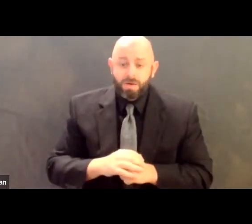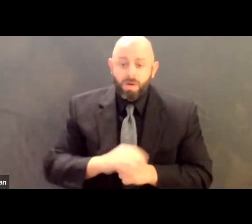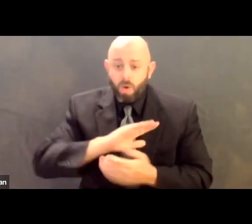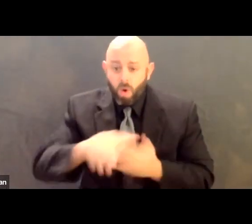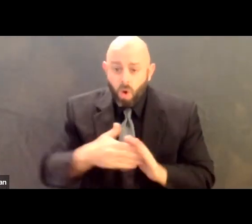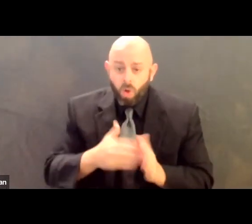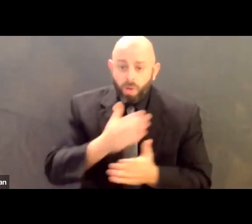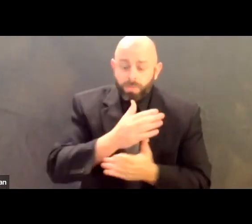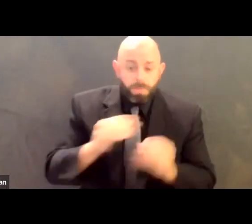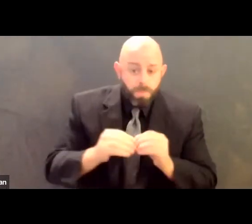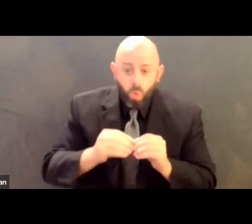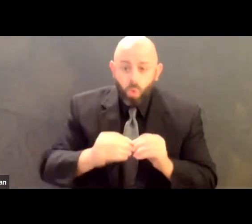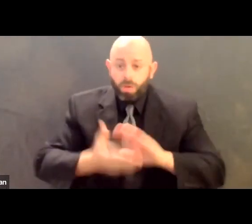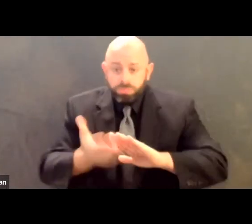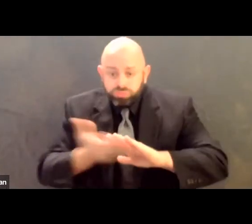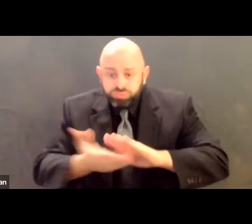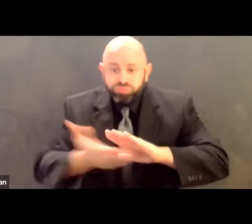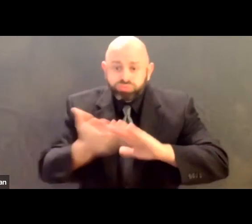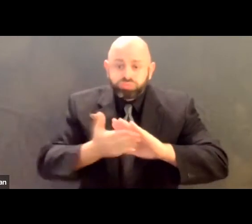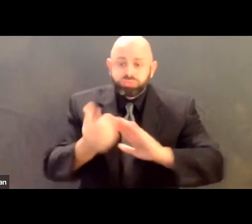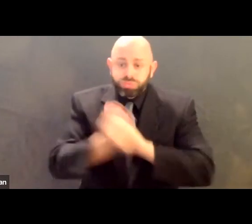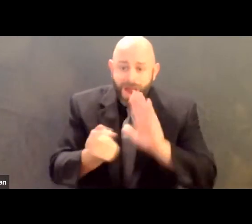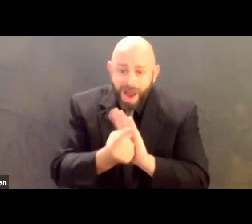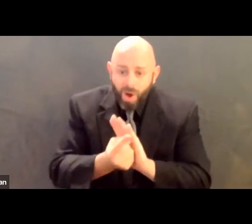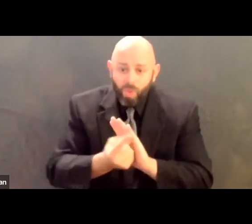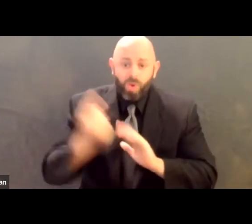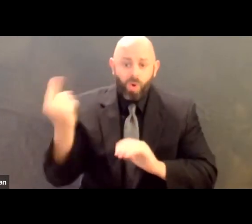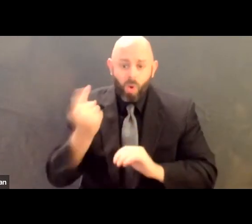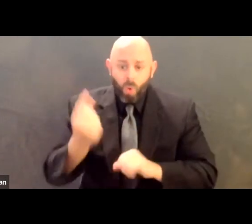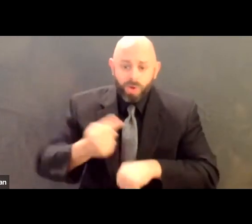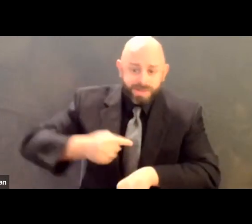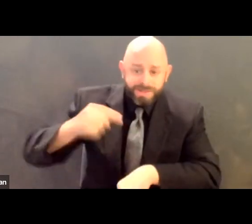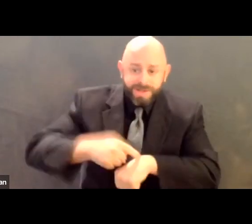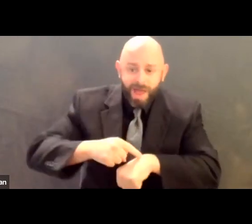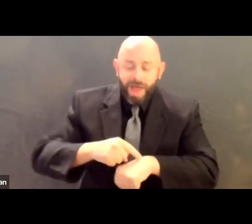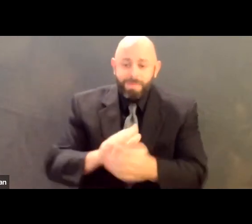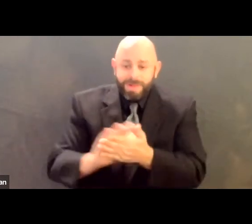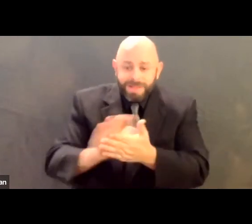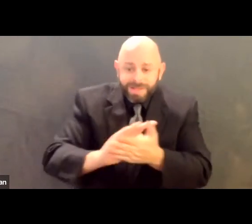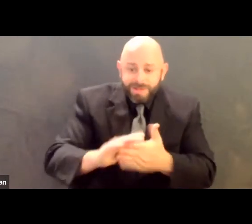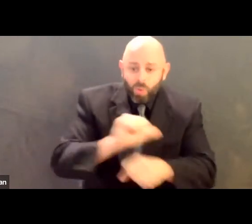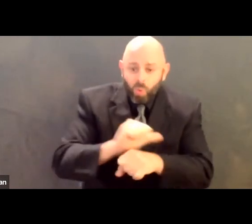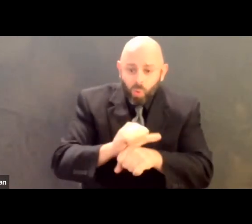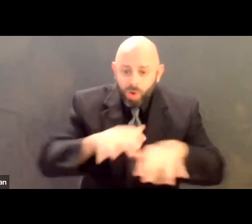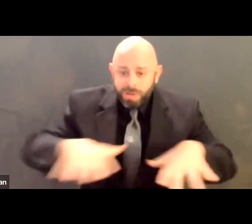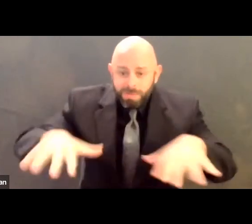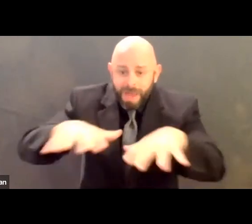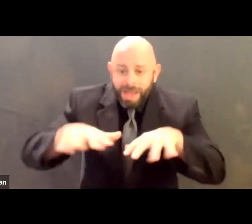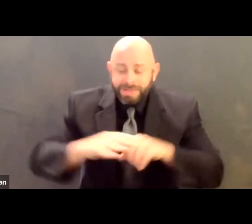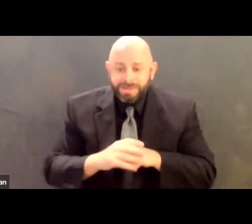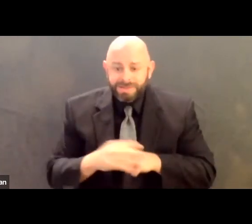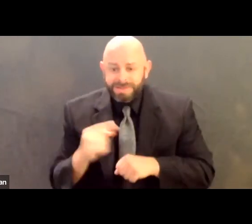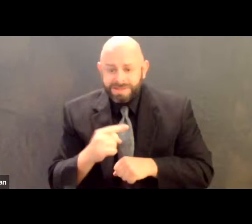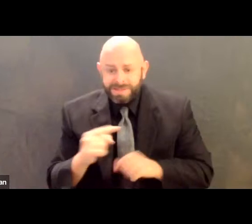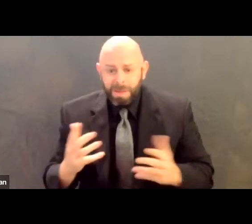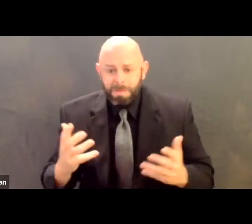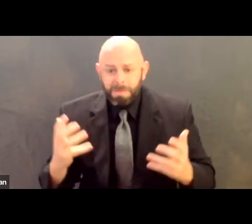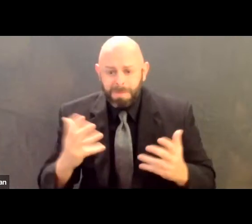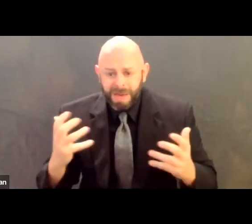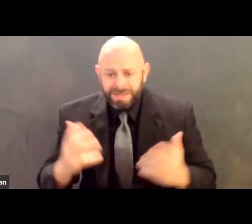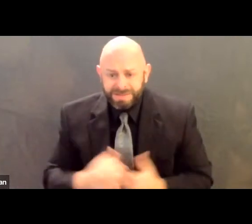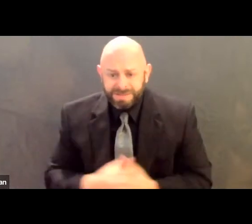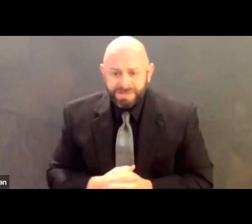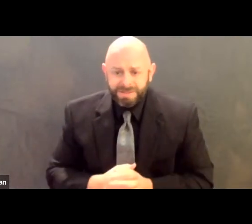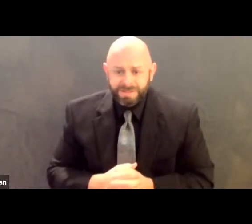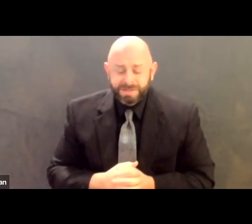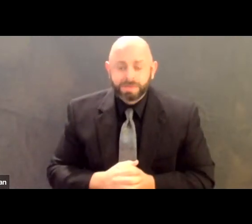per hour. He's always on time, cleans up his workspace." He said, the guy's amazing. Well,